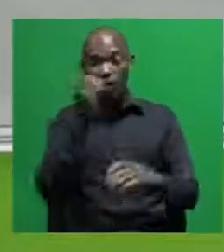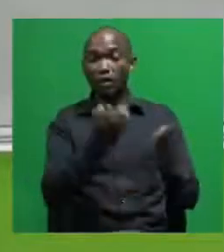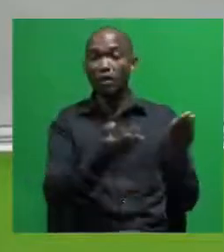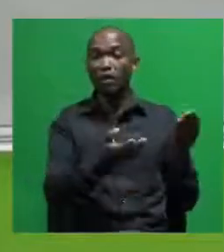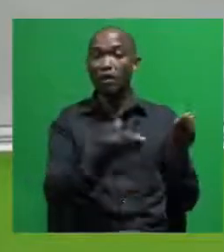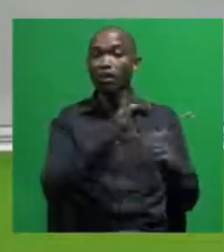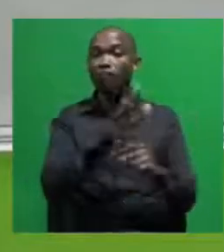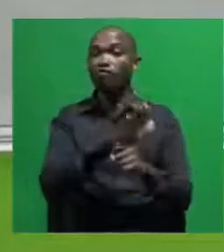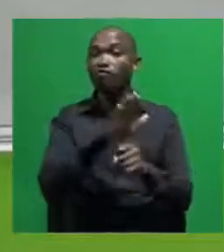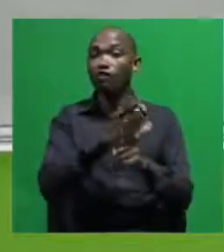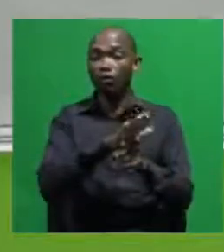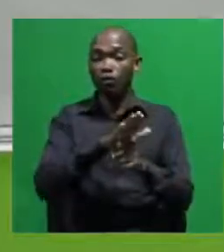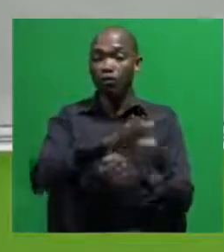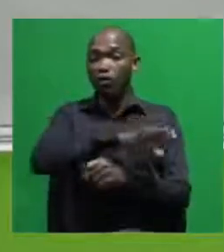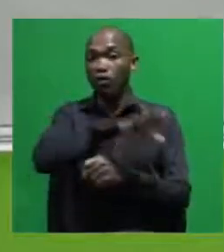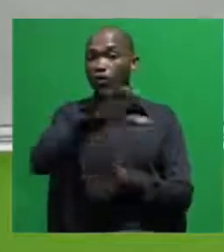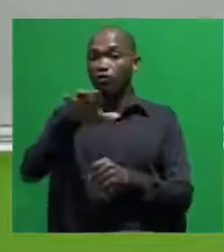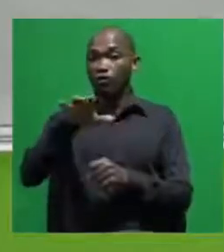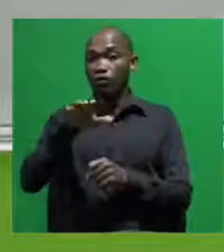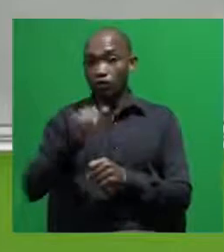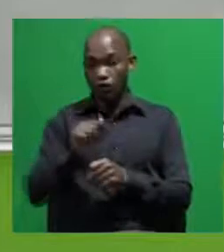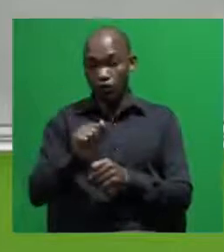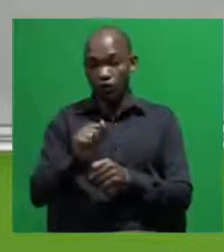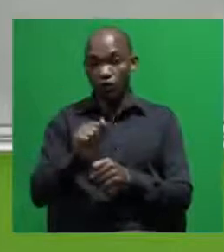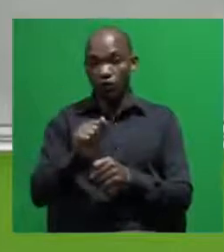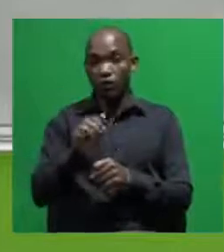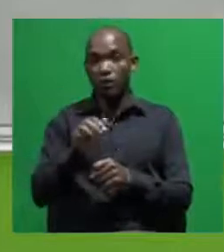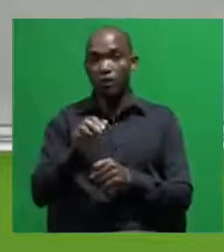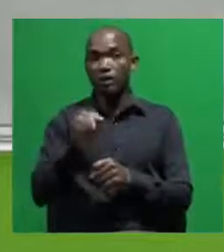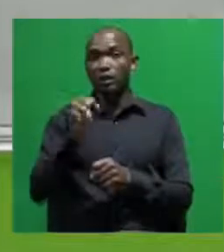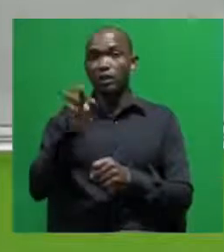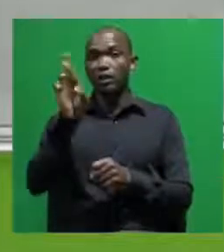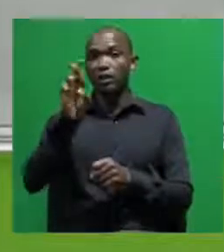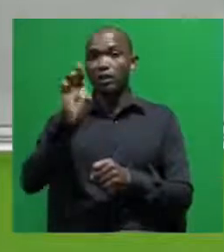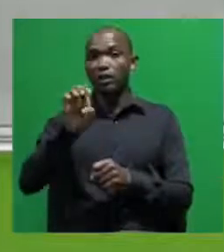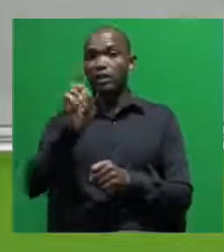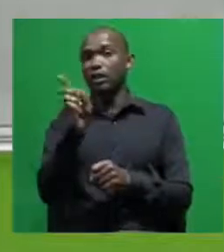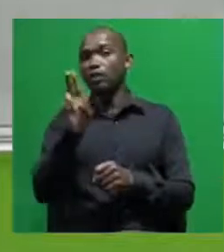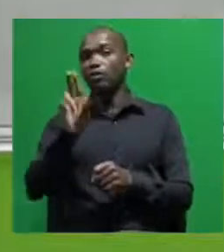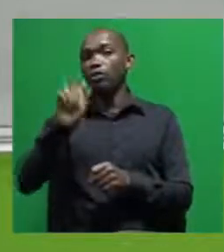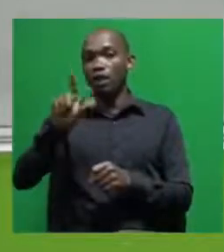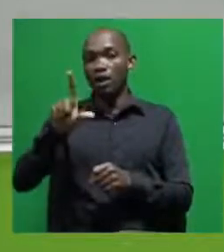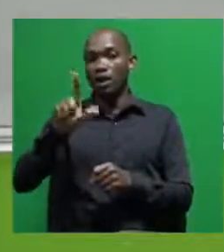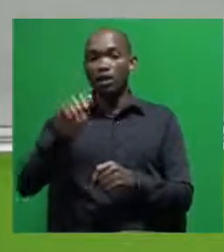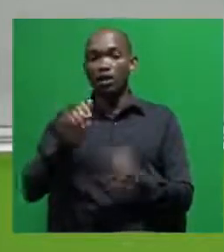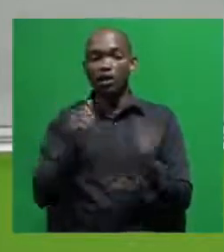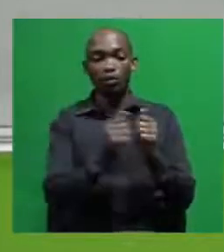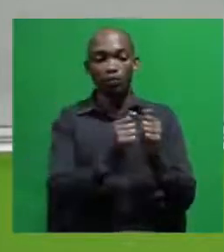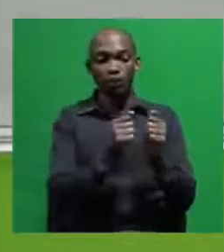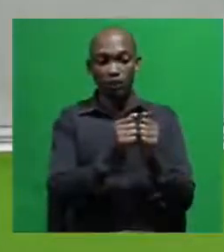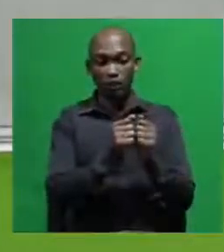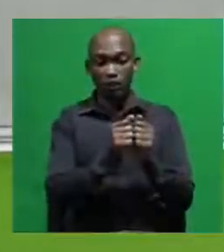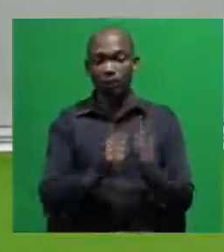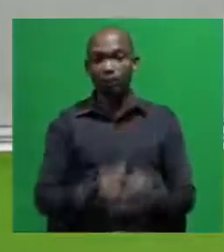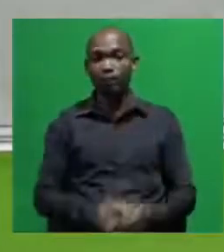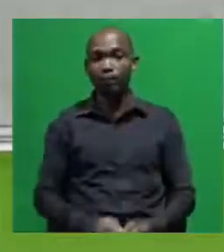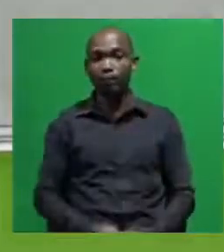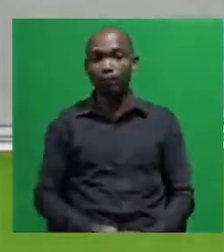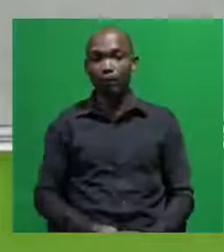the volume of those regular objects. Okay, are you ready? Thank